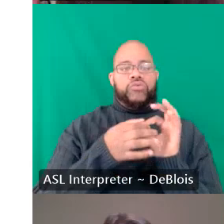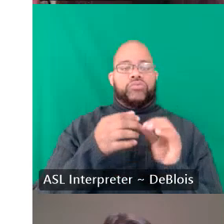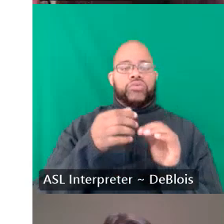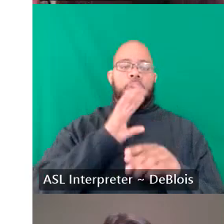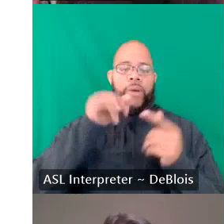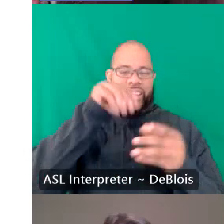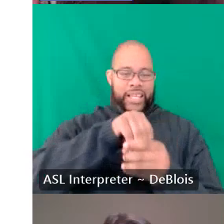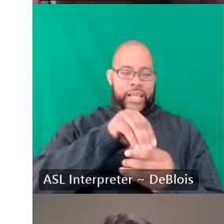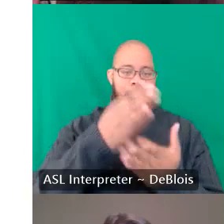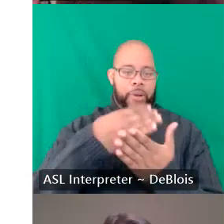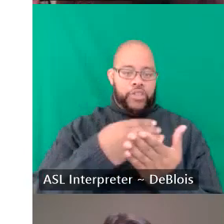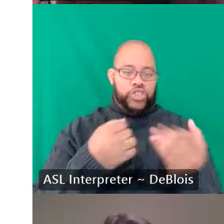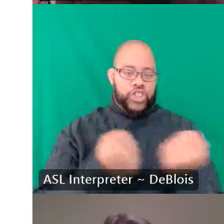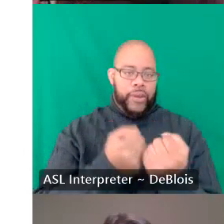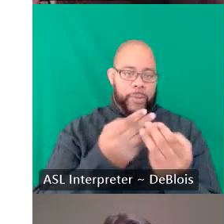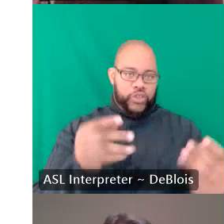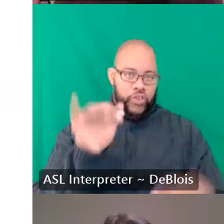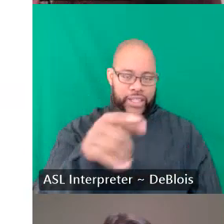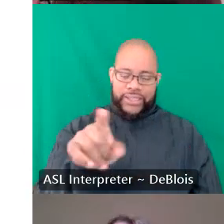Yep. To